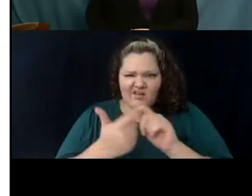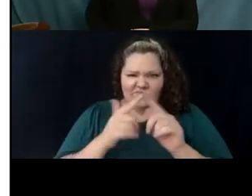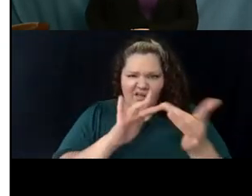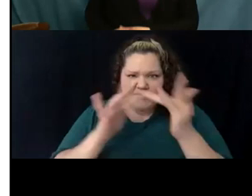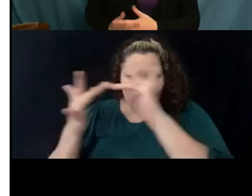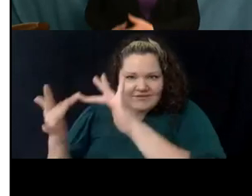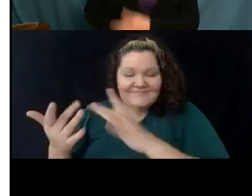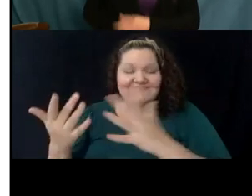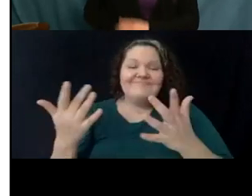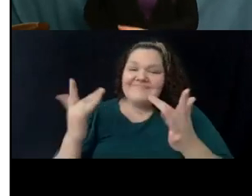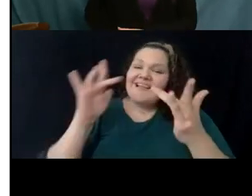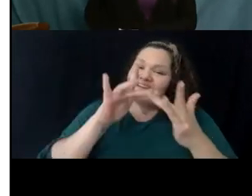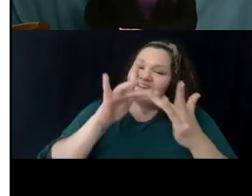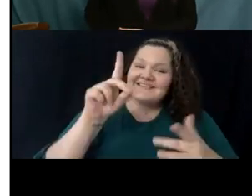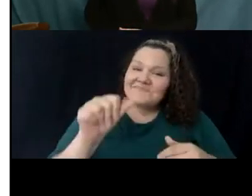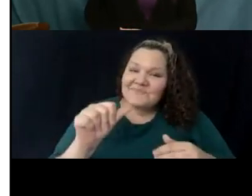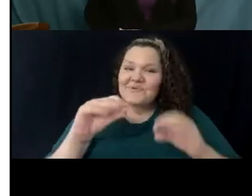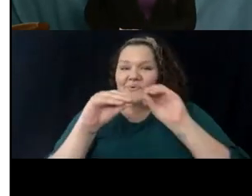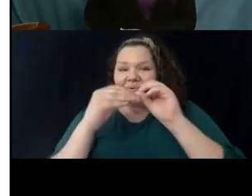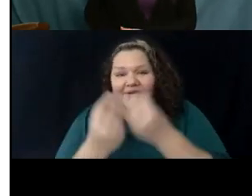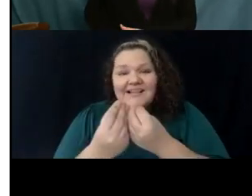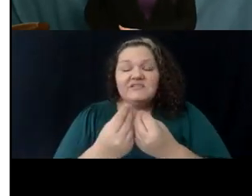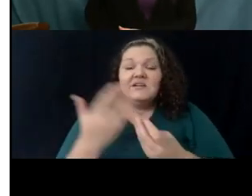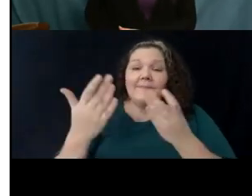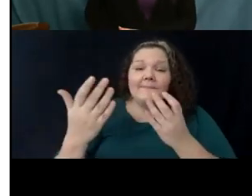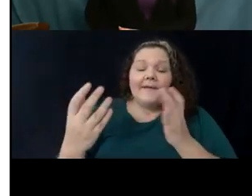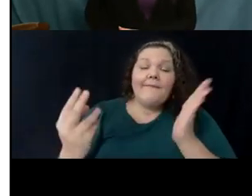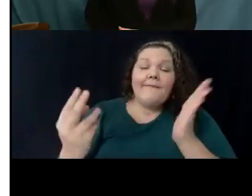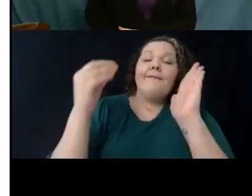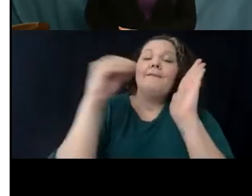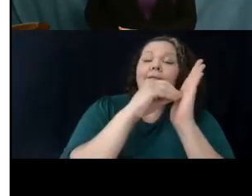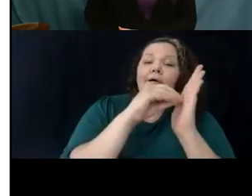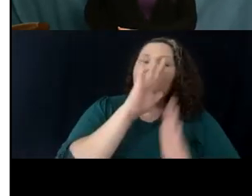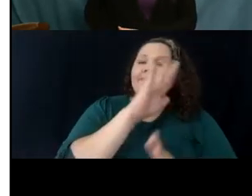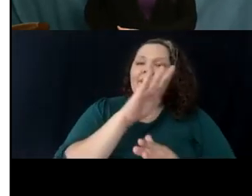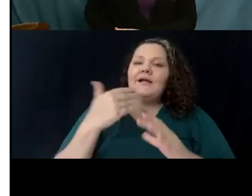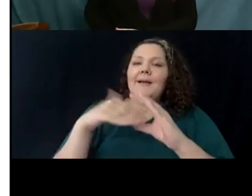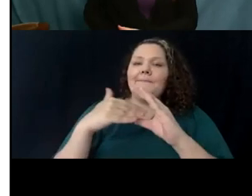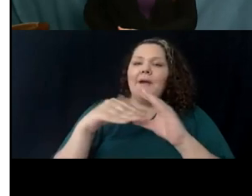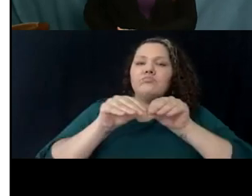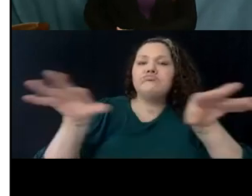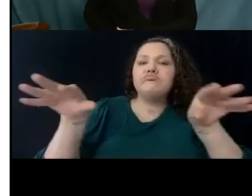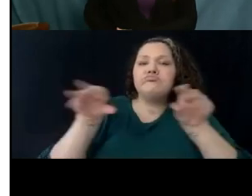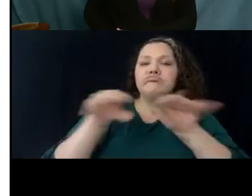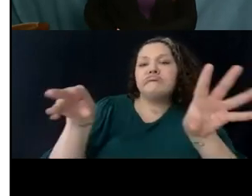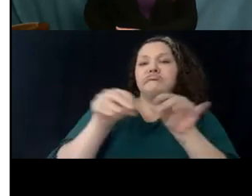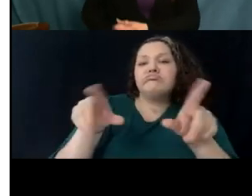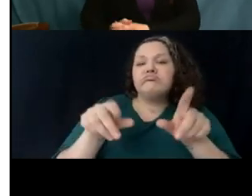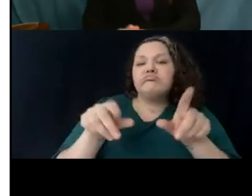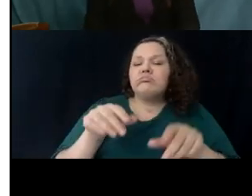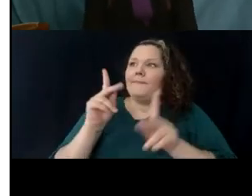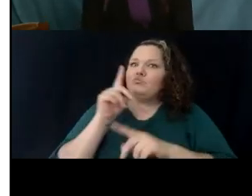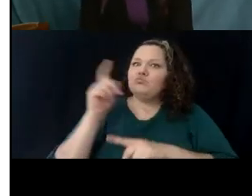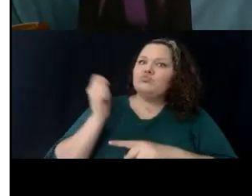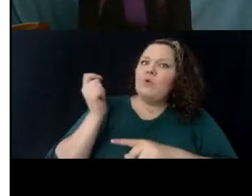So to ensure that the most amount of people can see and access your promotional materials, you can send them to